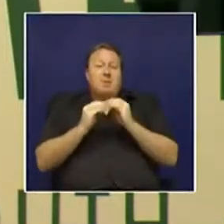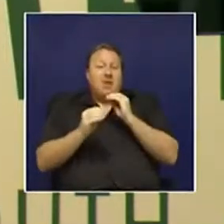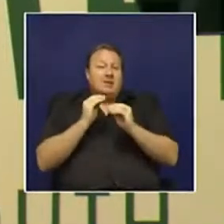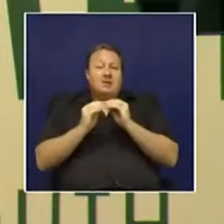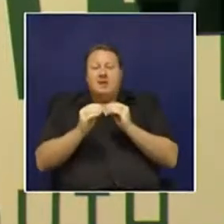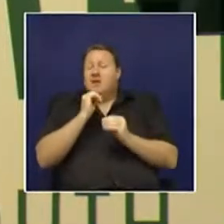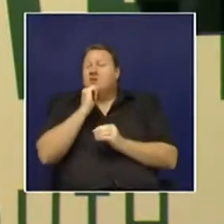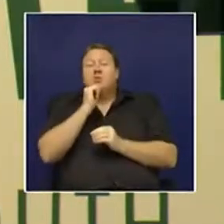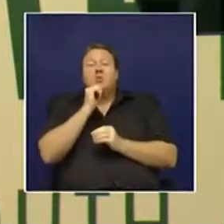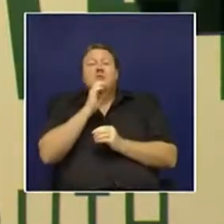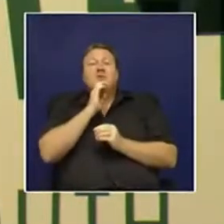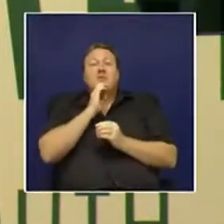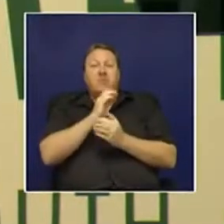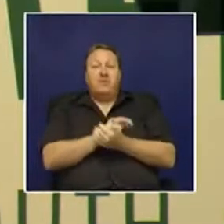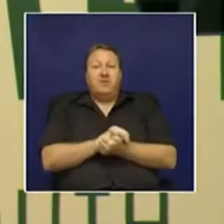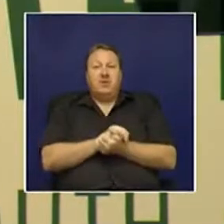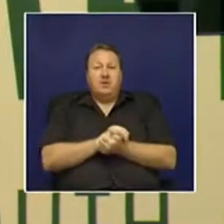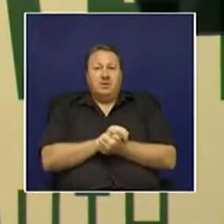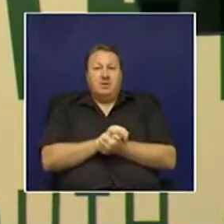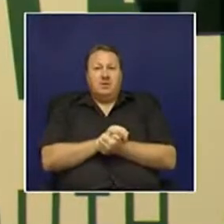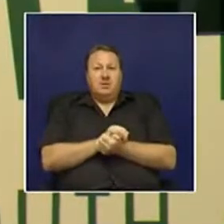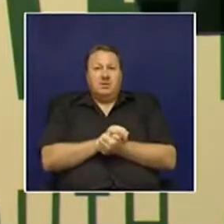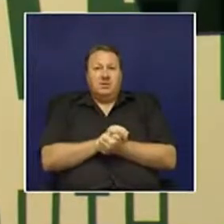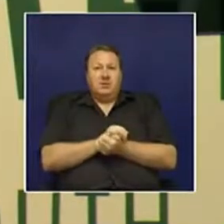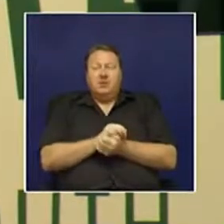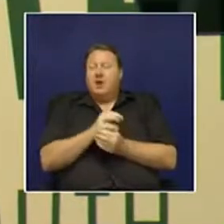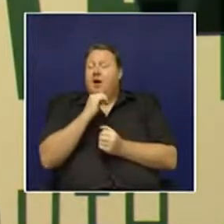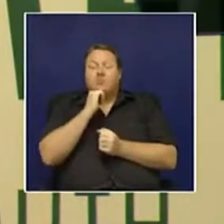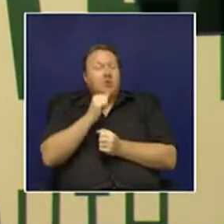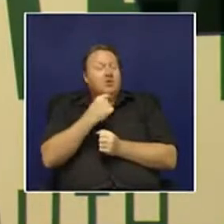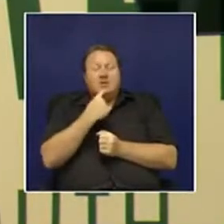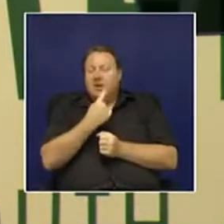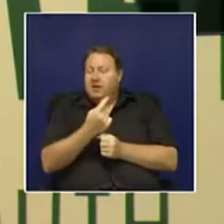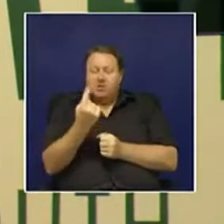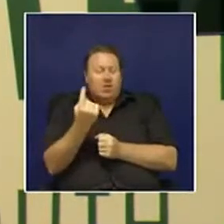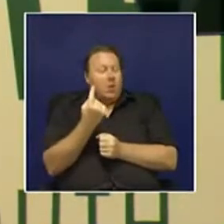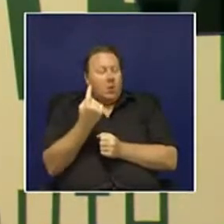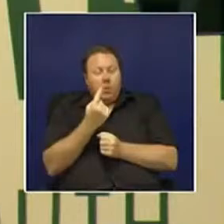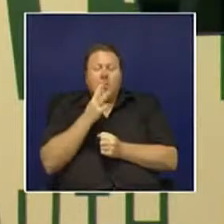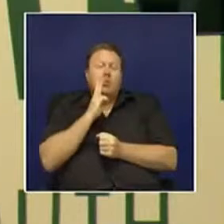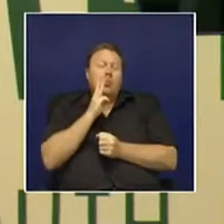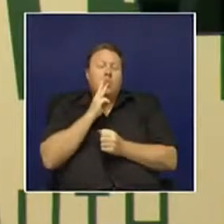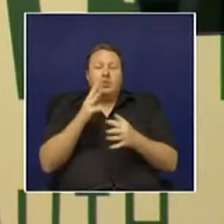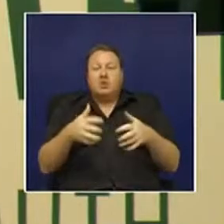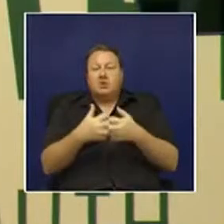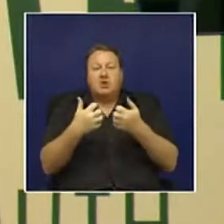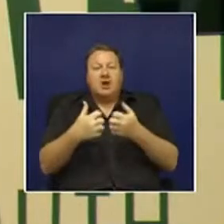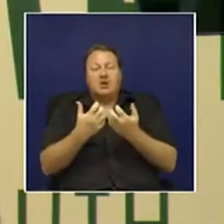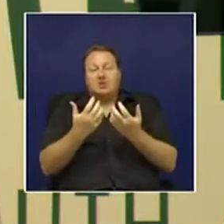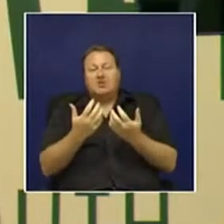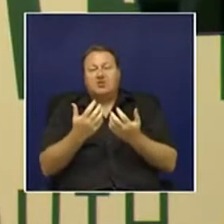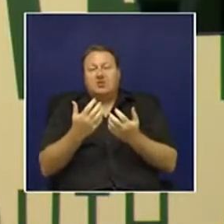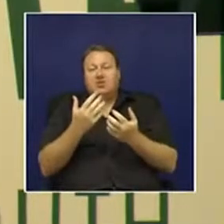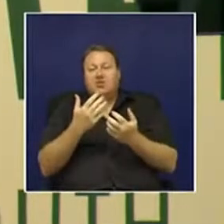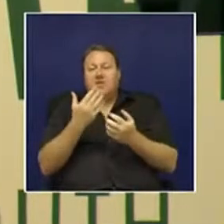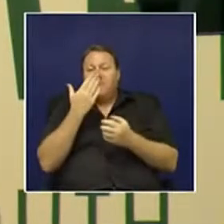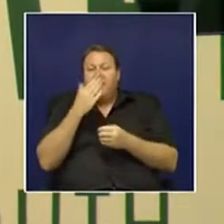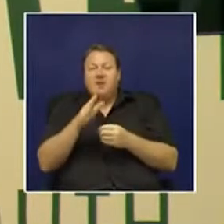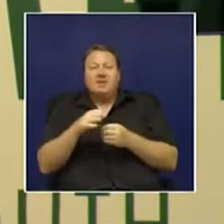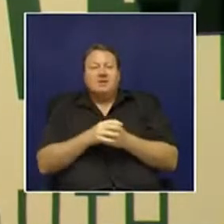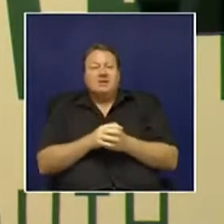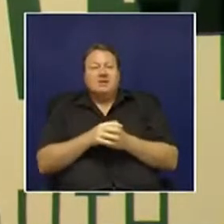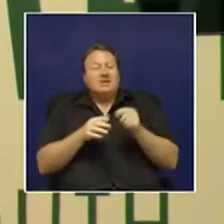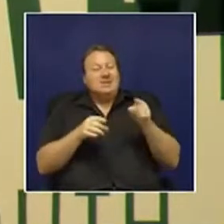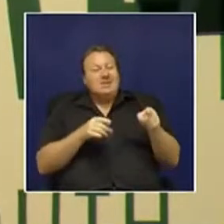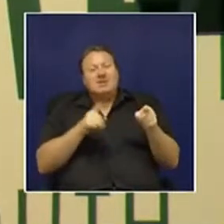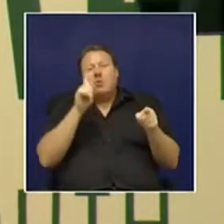I'm not saying that's the only problem with the water challenge we face. That's one minor problem. If we solve that problem, we